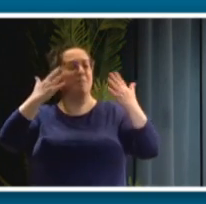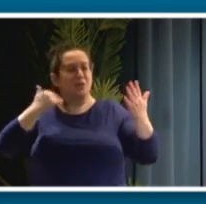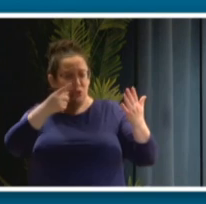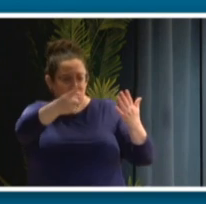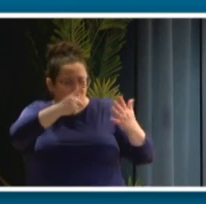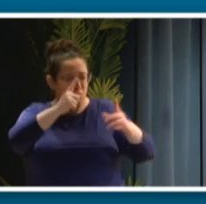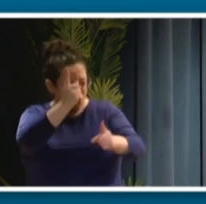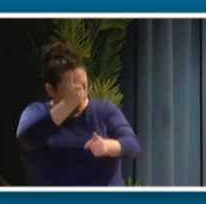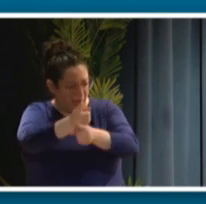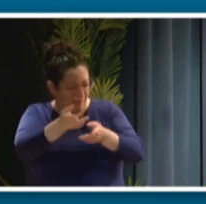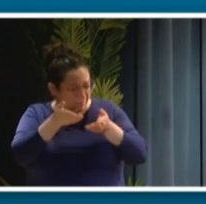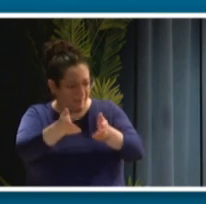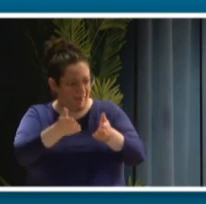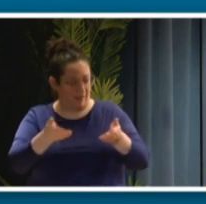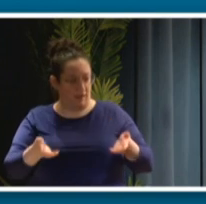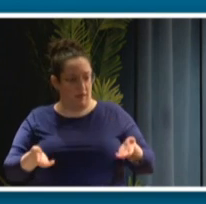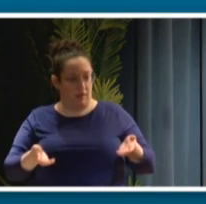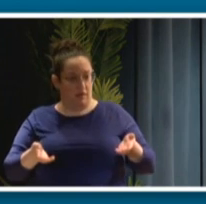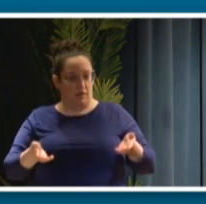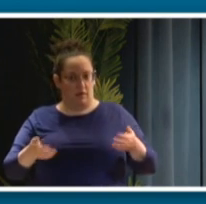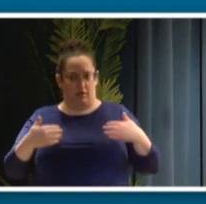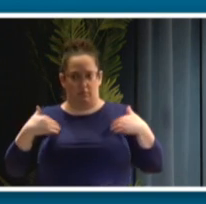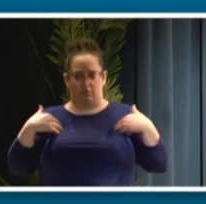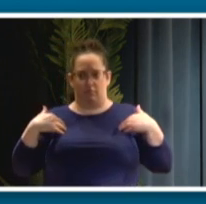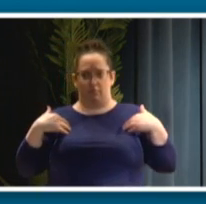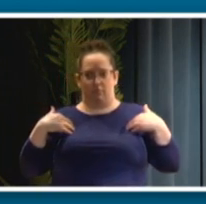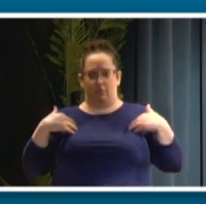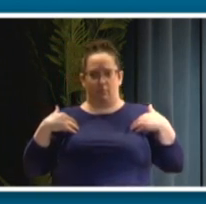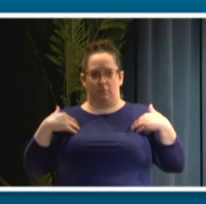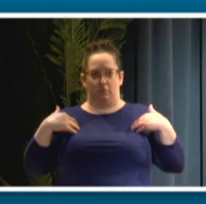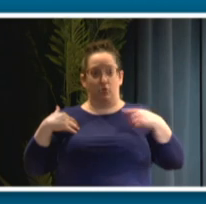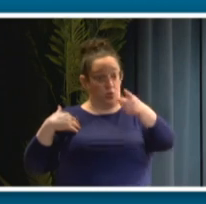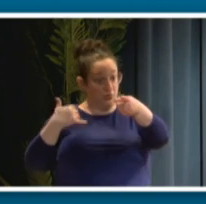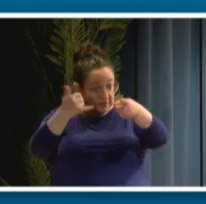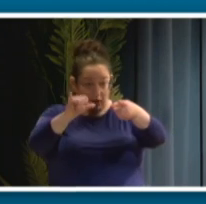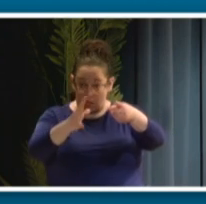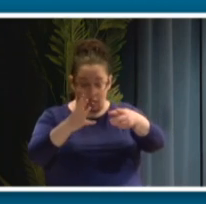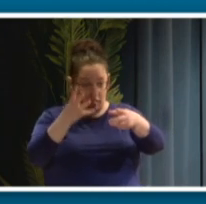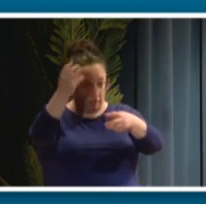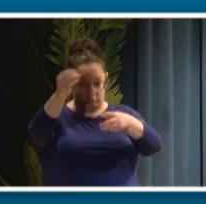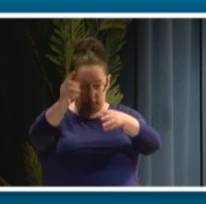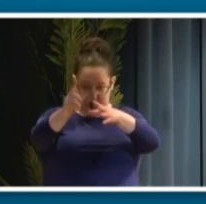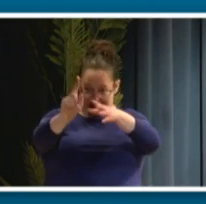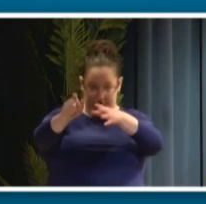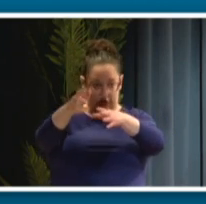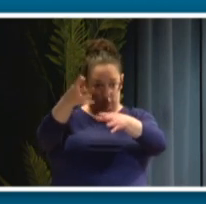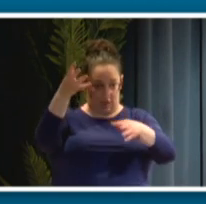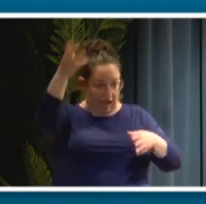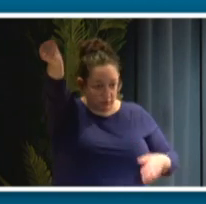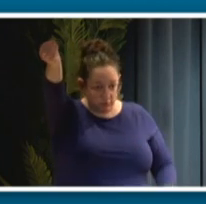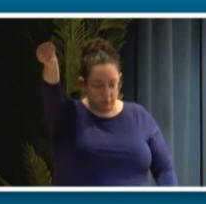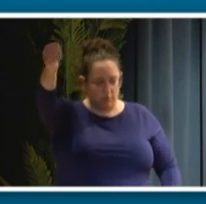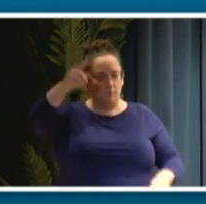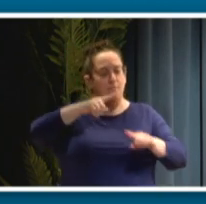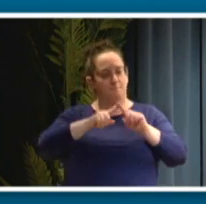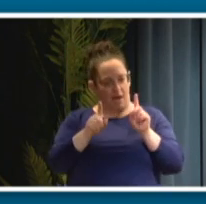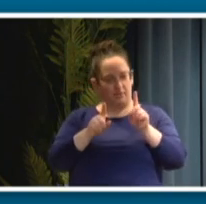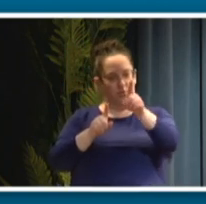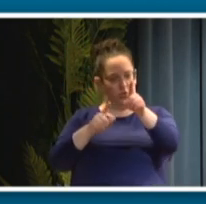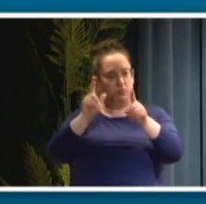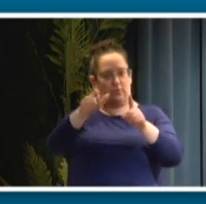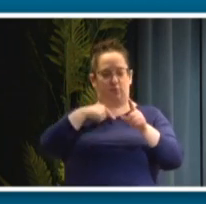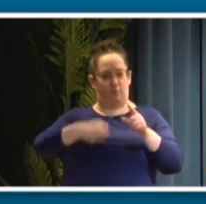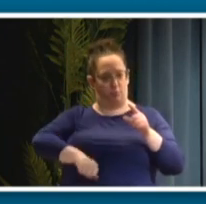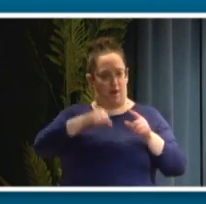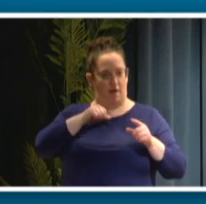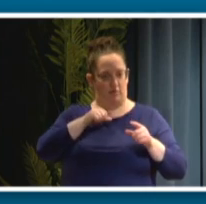our cowardice, myself included, had to sit and reckon with my cowardice and then make a decision from that day forward that I would always save the fish,